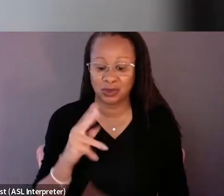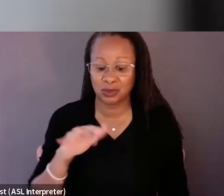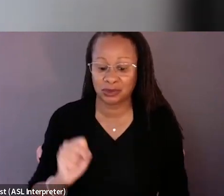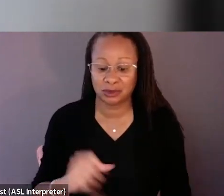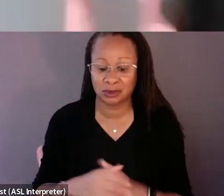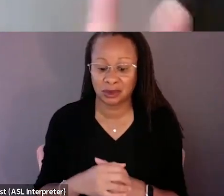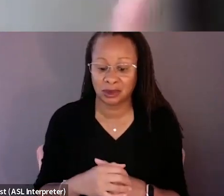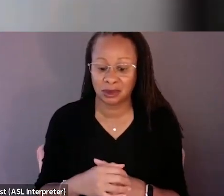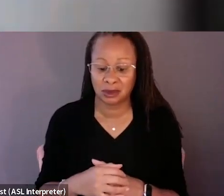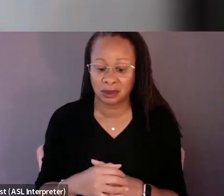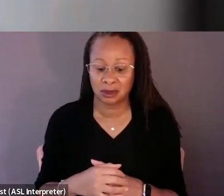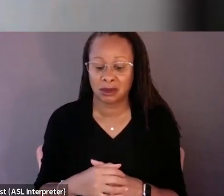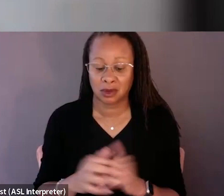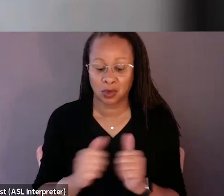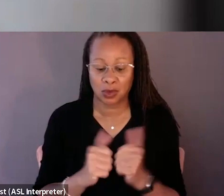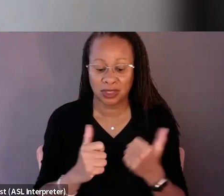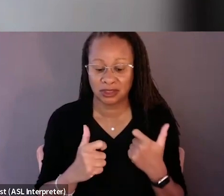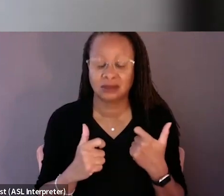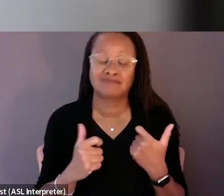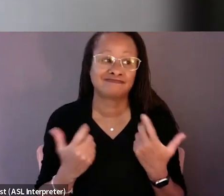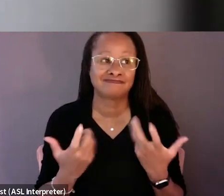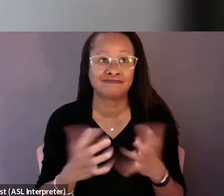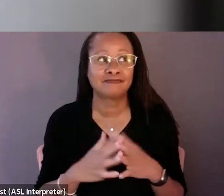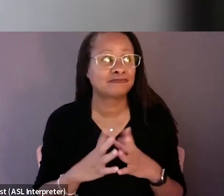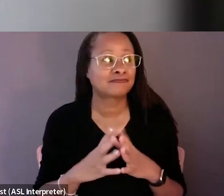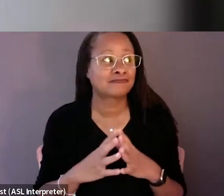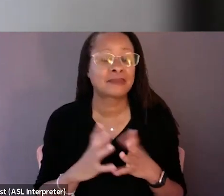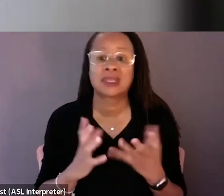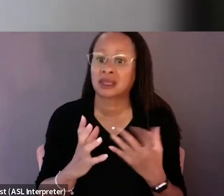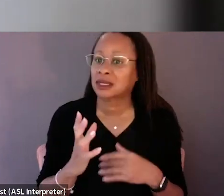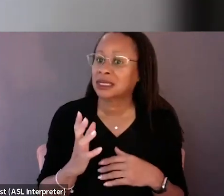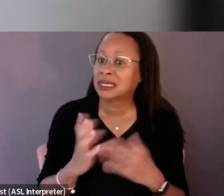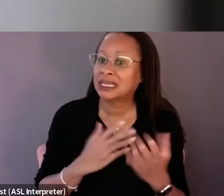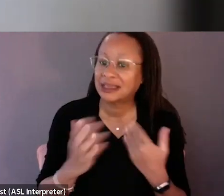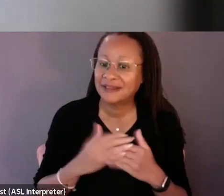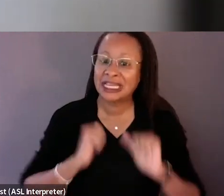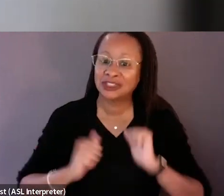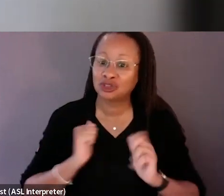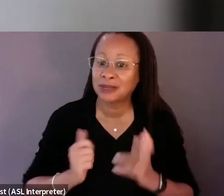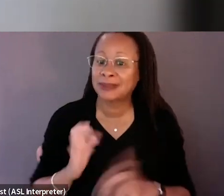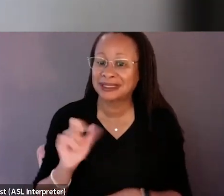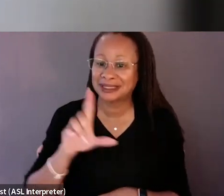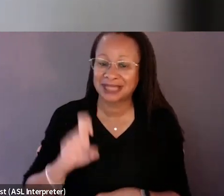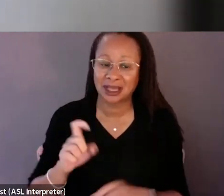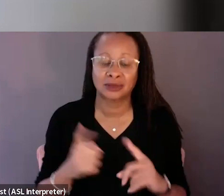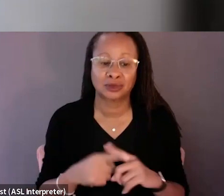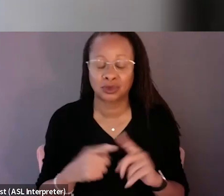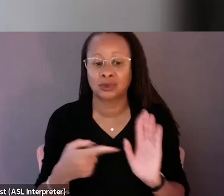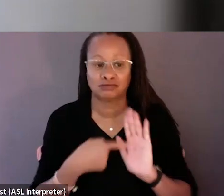news report with such a even entertainment style to